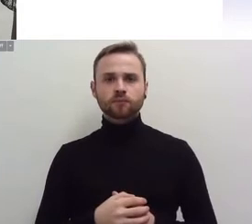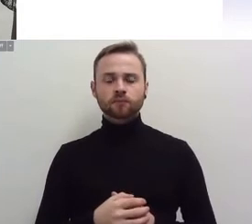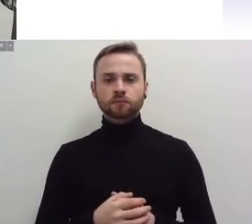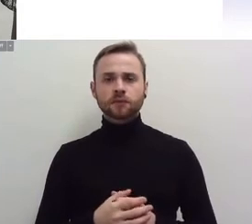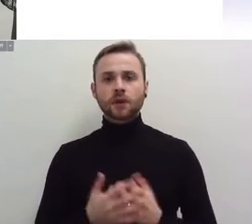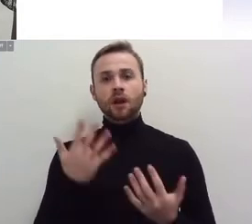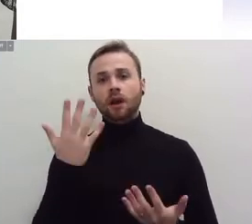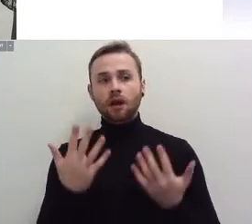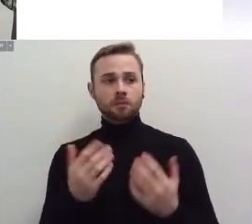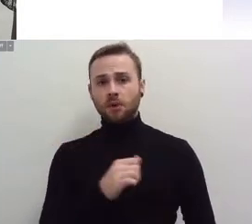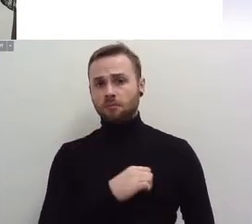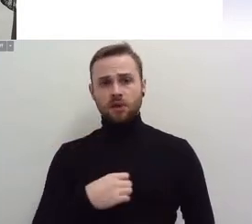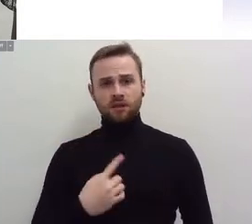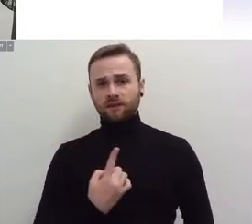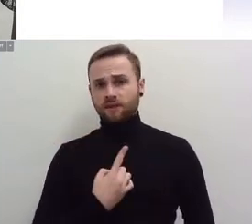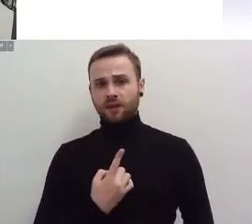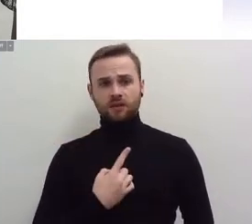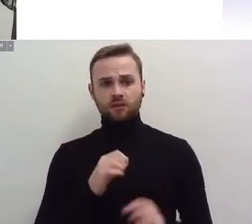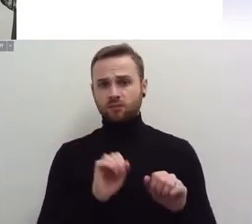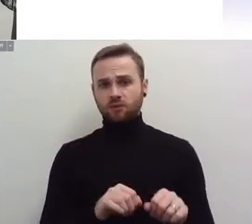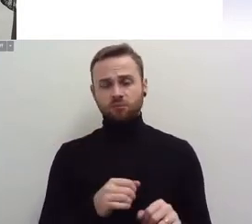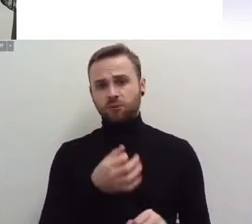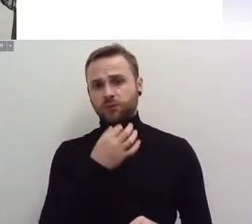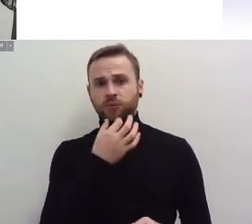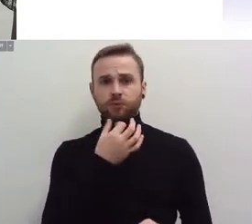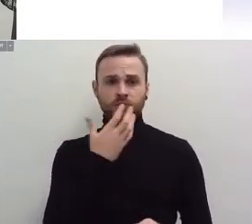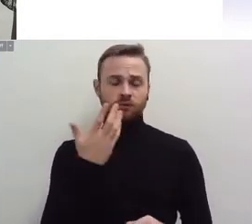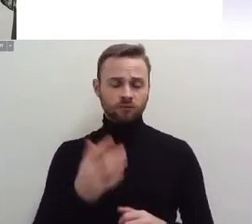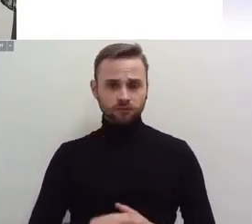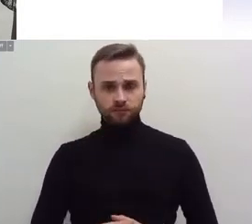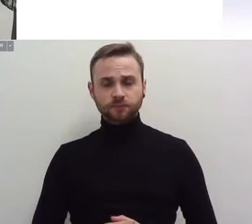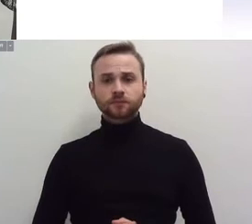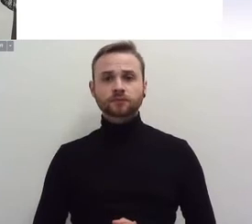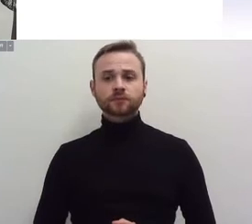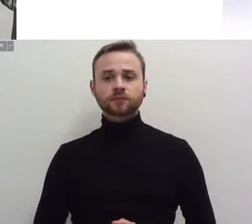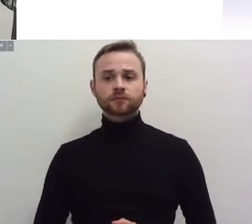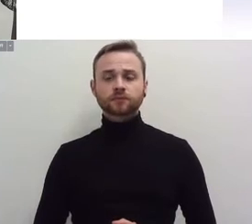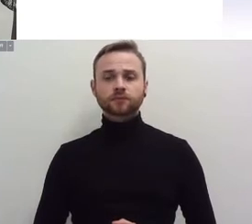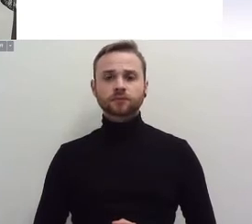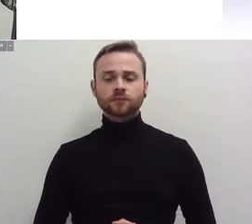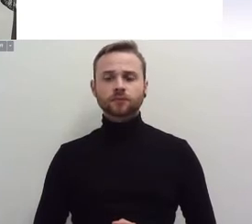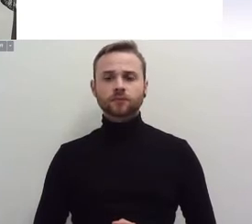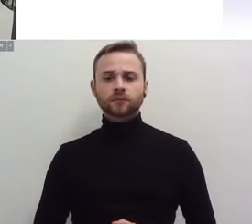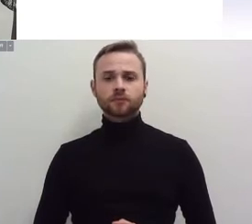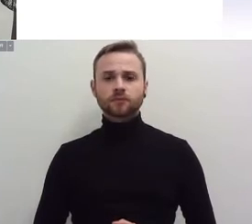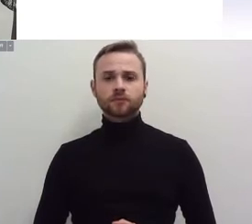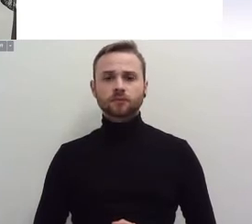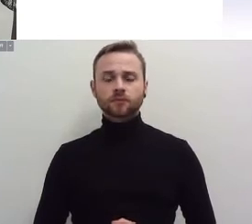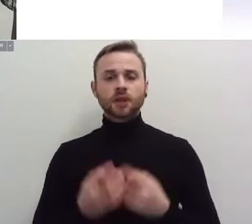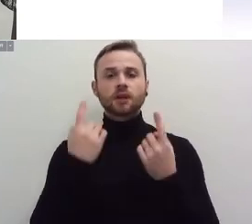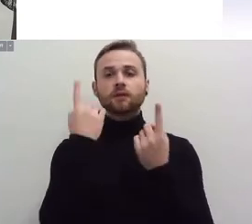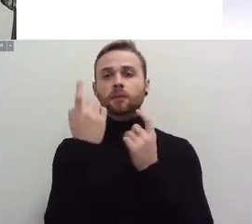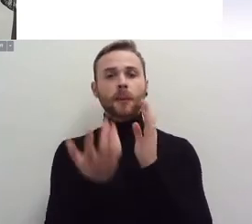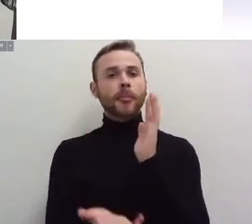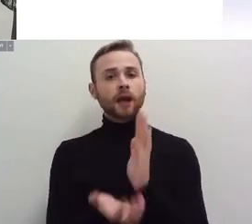We also found that there is a lot of difficulty in accessing information in the countries, because they